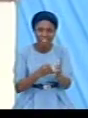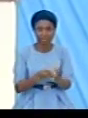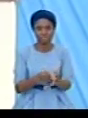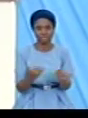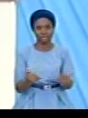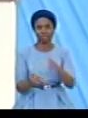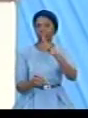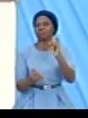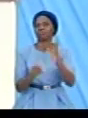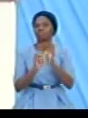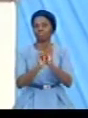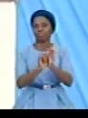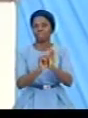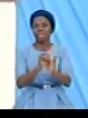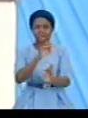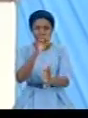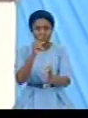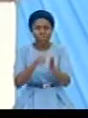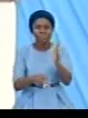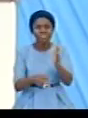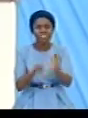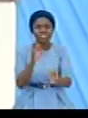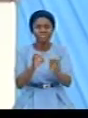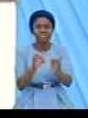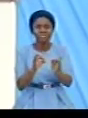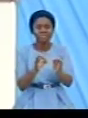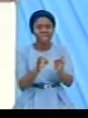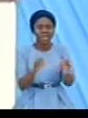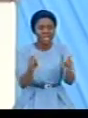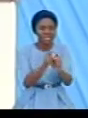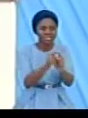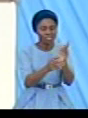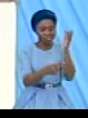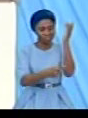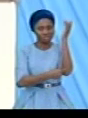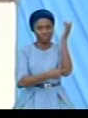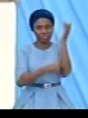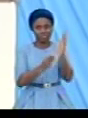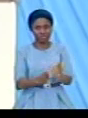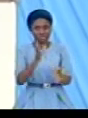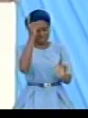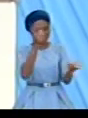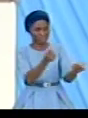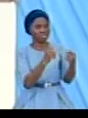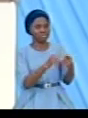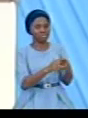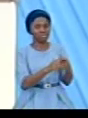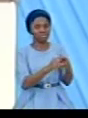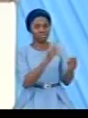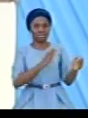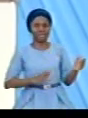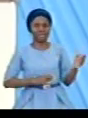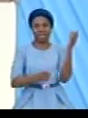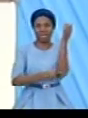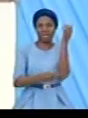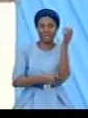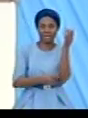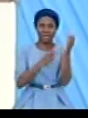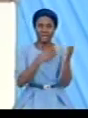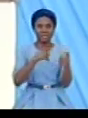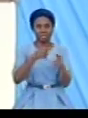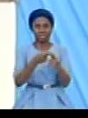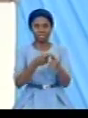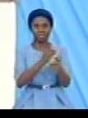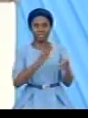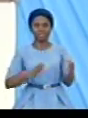said, do this, he kept quiet, and the devil nudged him again, do this,